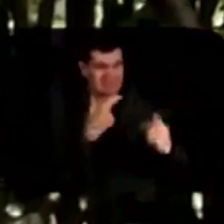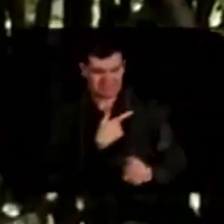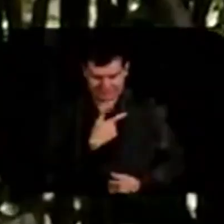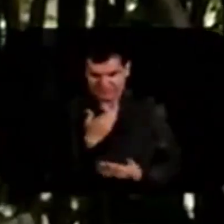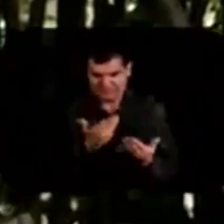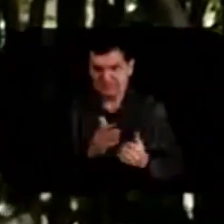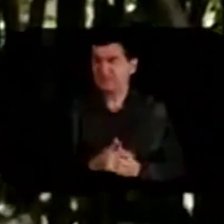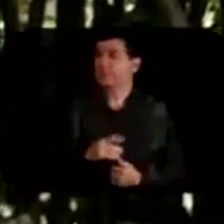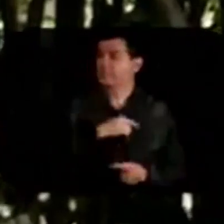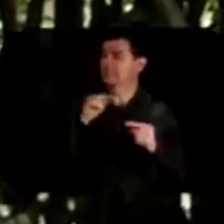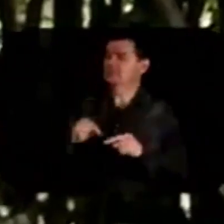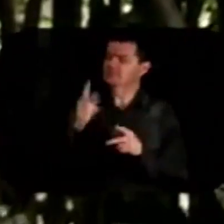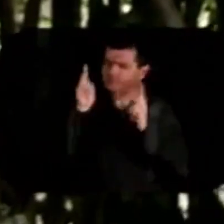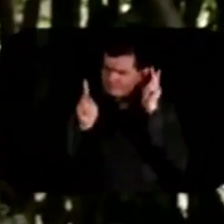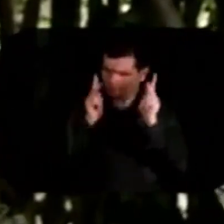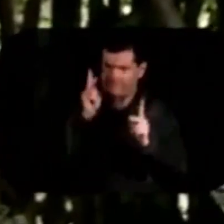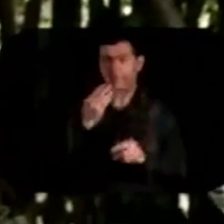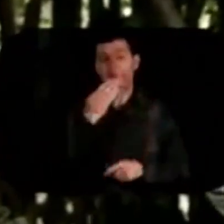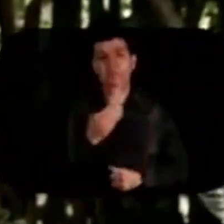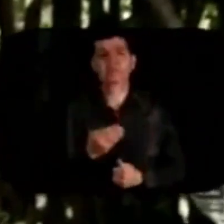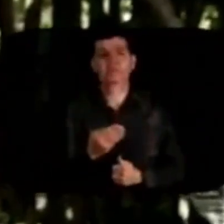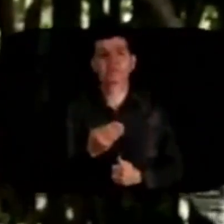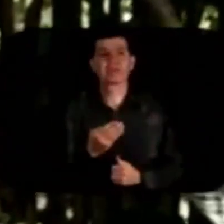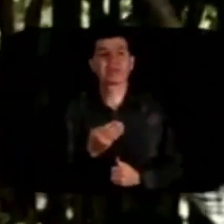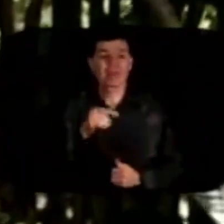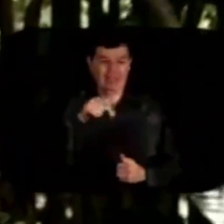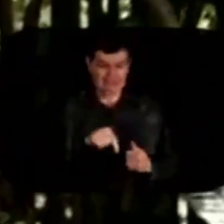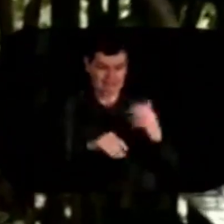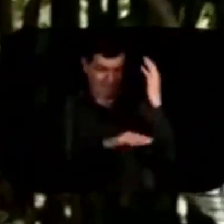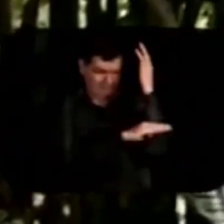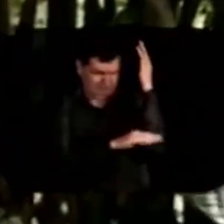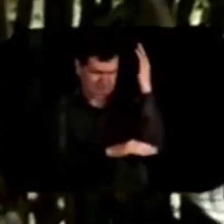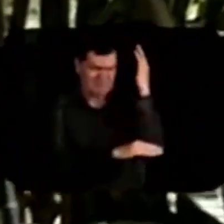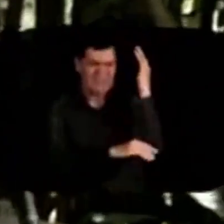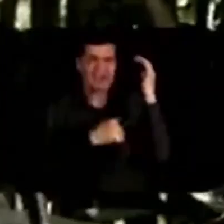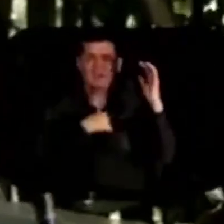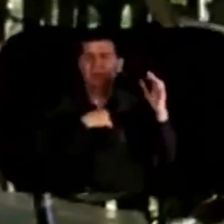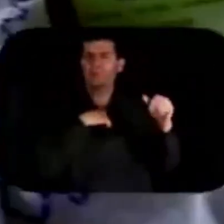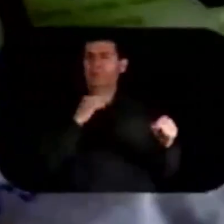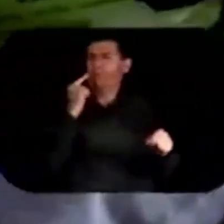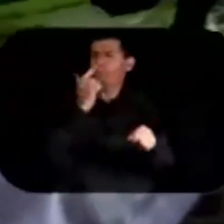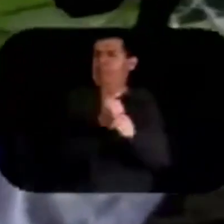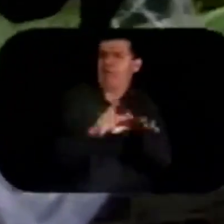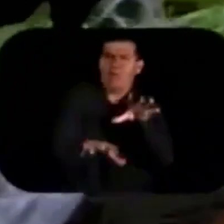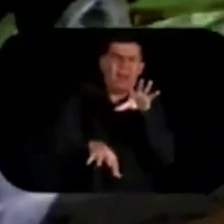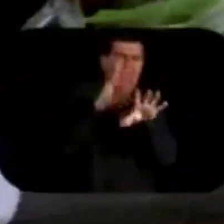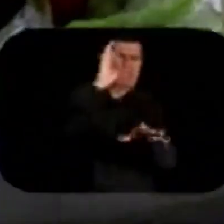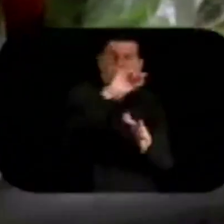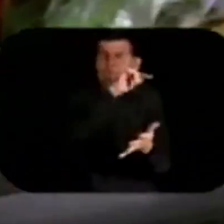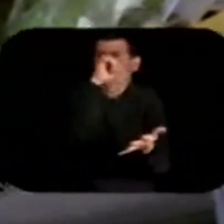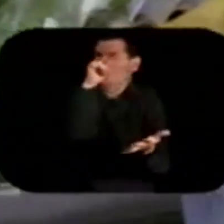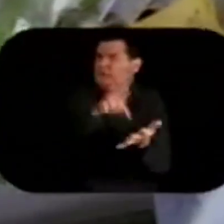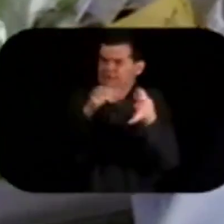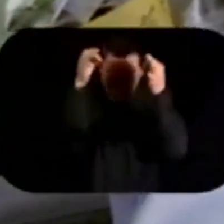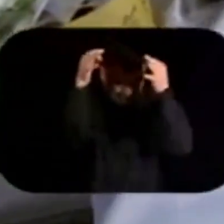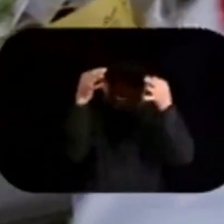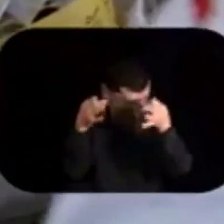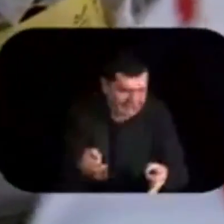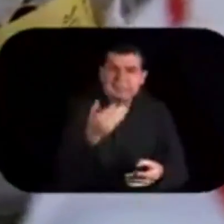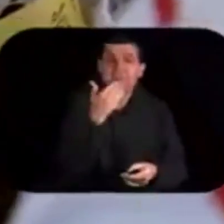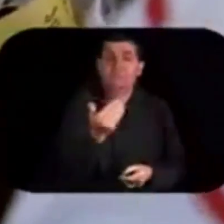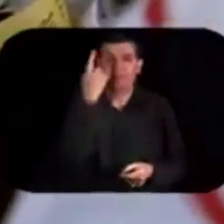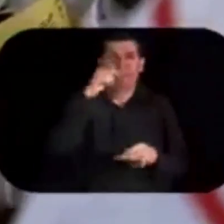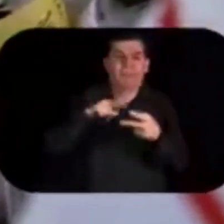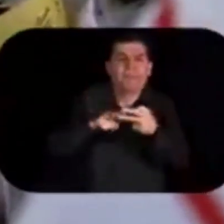to see you. I finally come to see you. So in Pina Palmera created a place and the